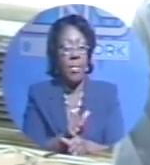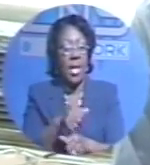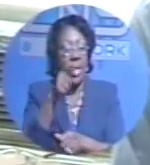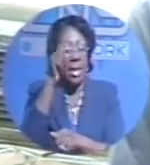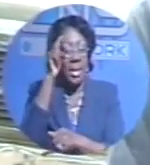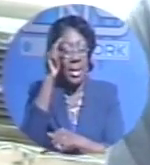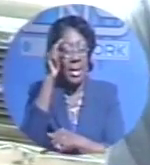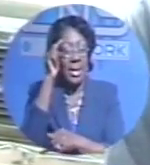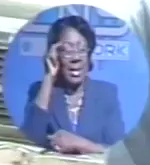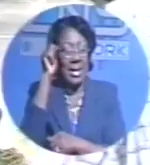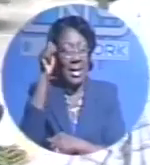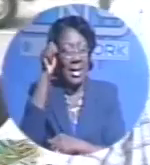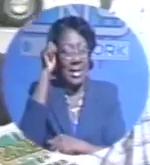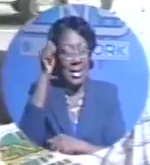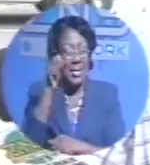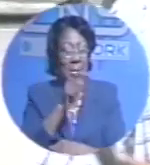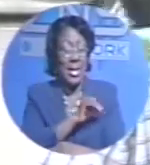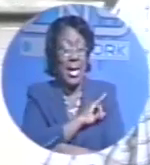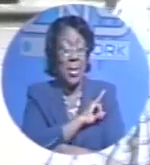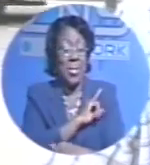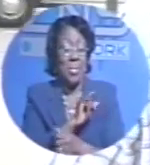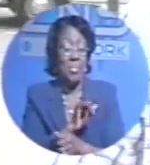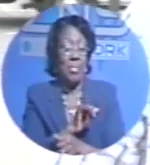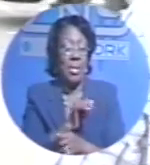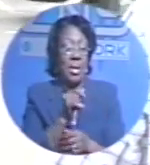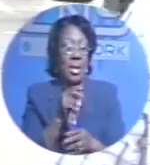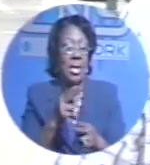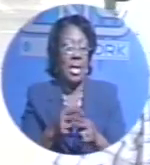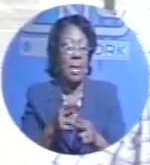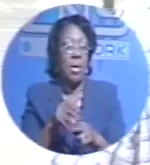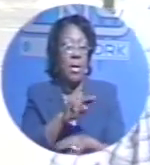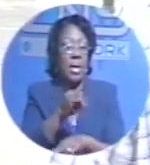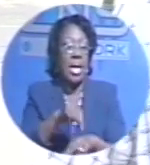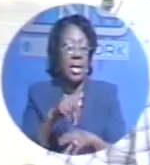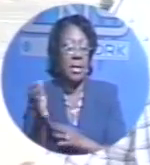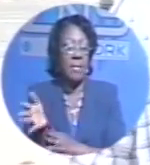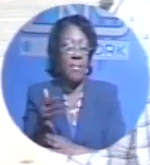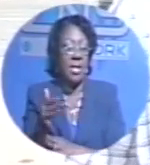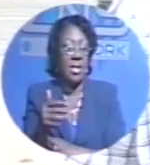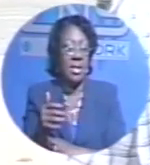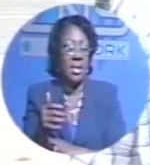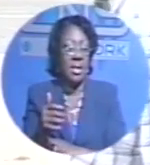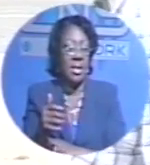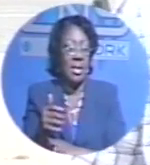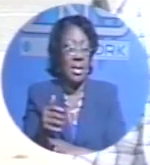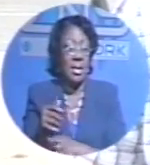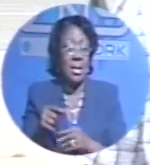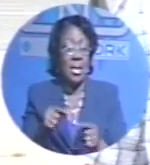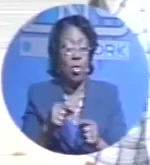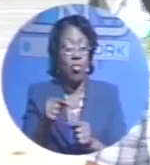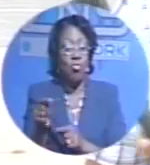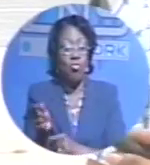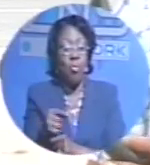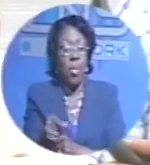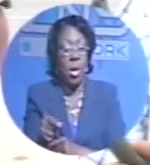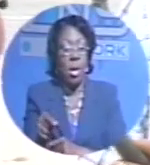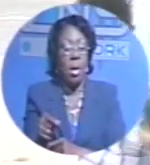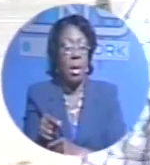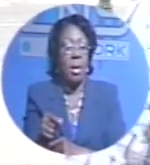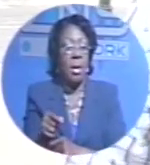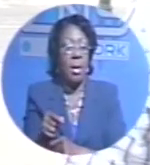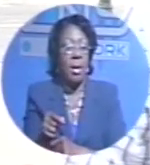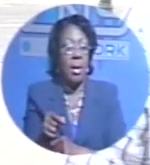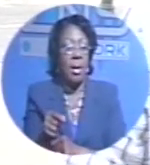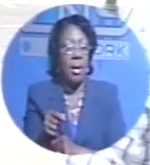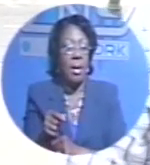Timothy Ingram. No, really now. What's the national fish? Well, is it grouper, so... No. What's the national